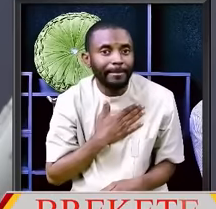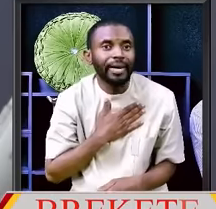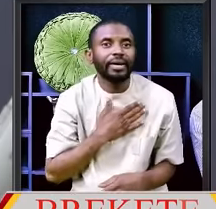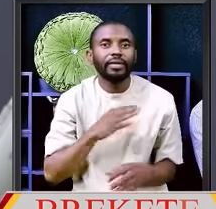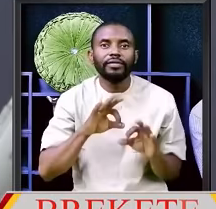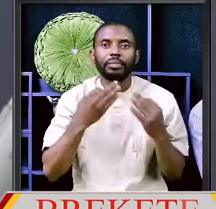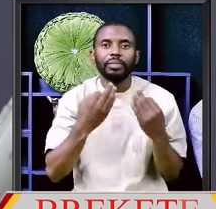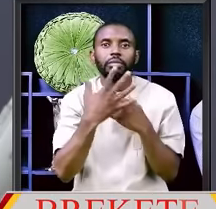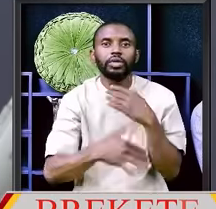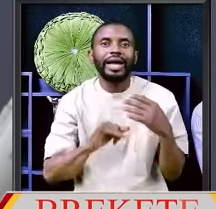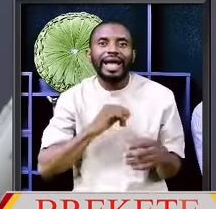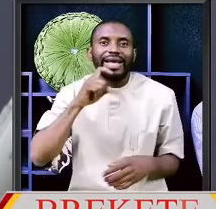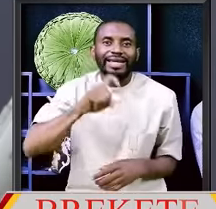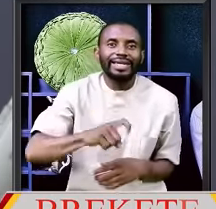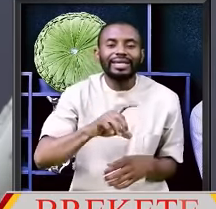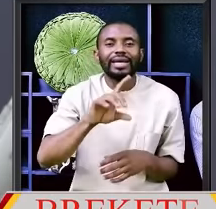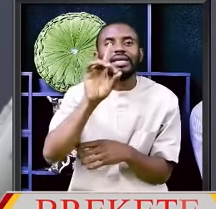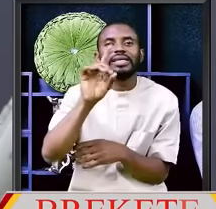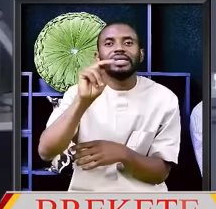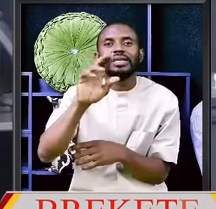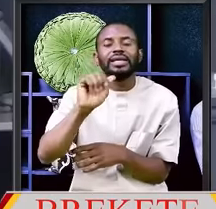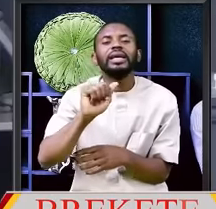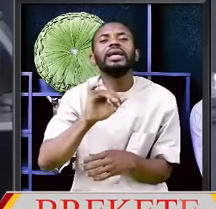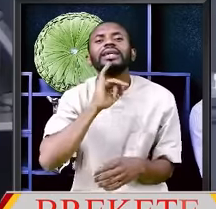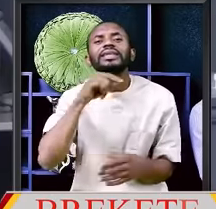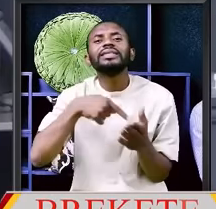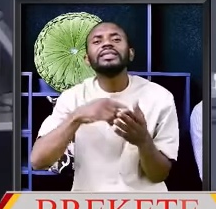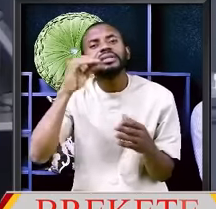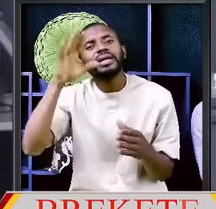DNA. Is this man asking for too much? No.